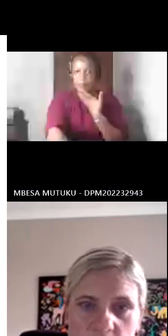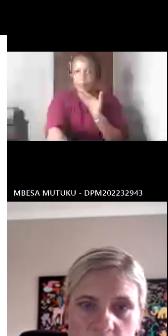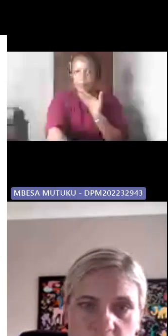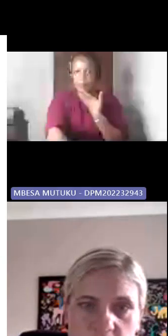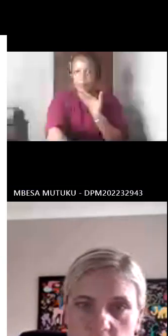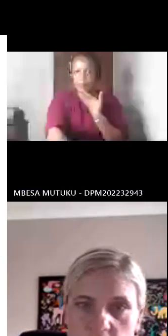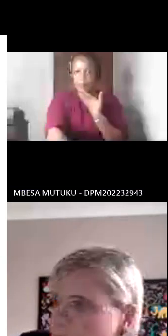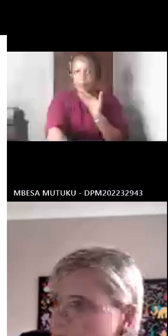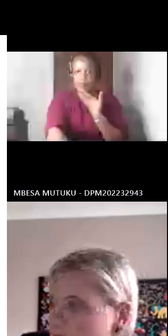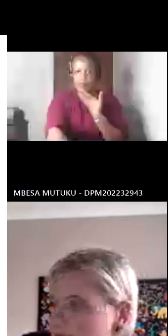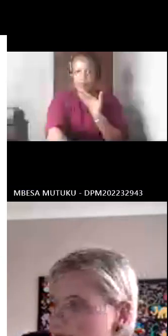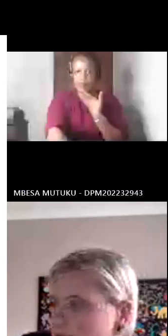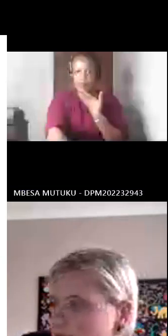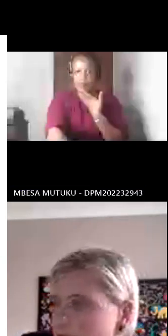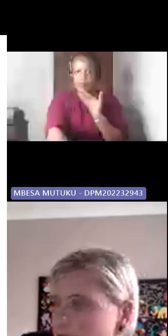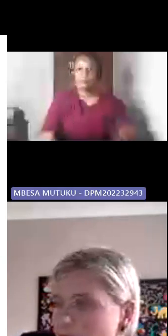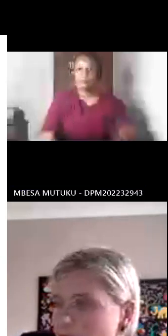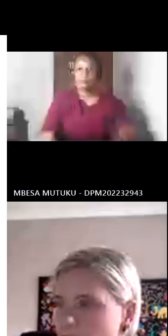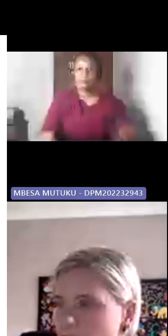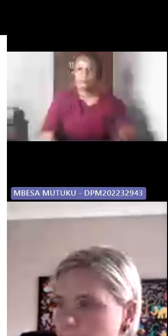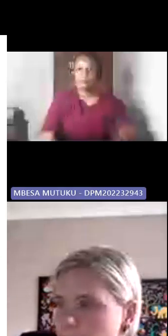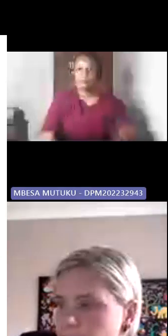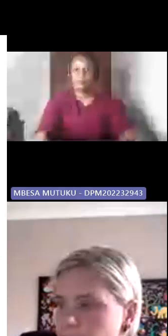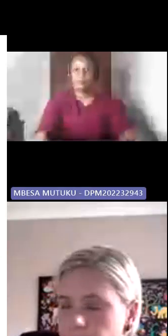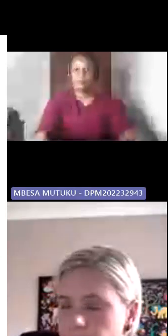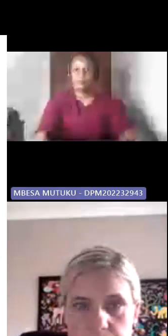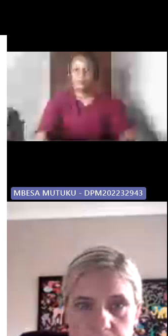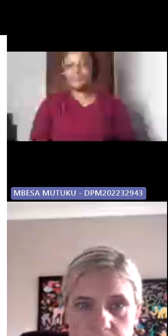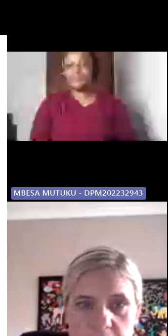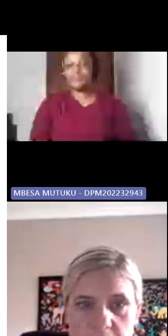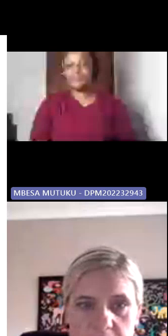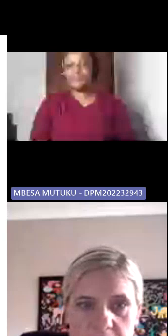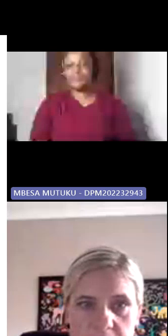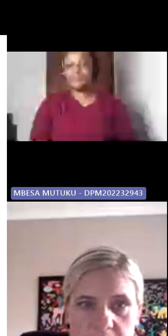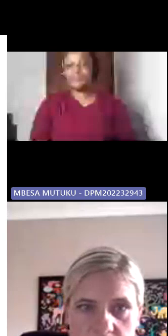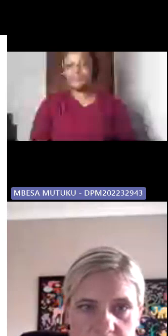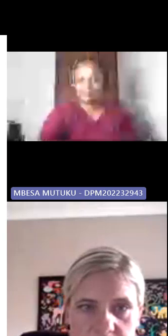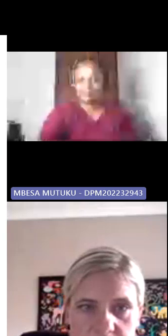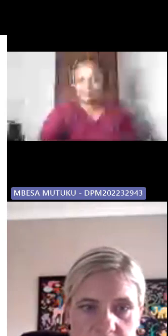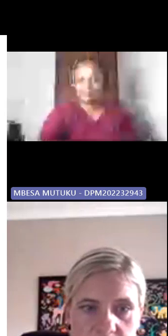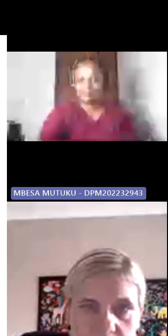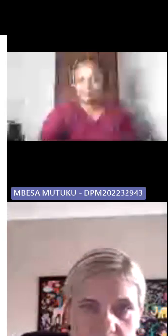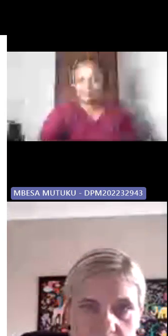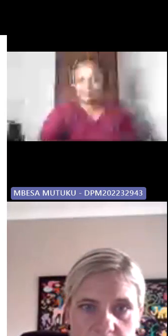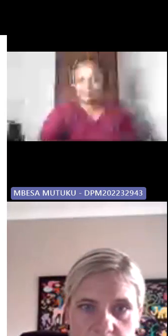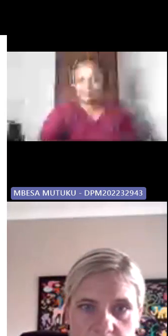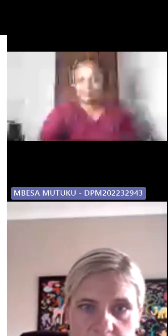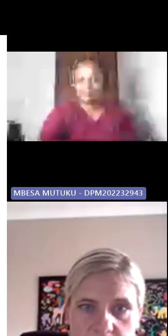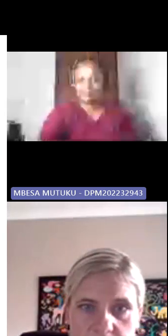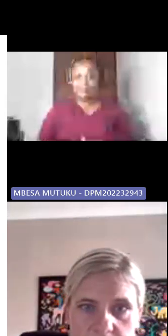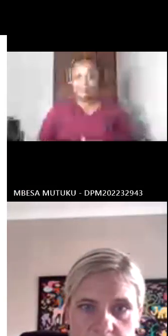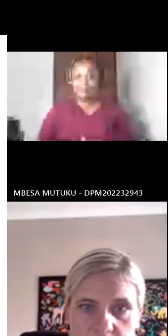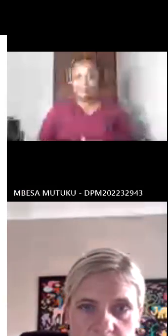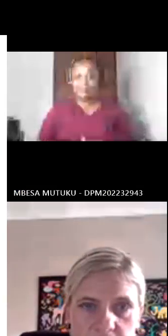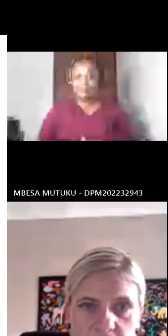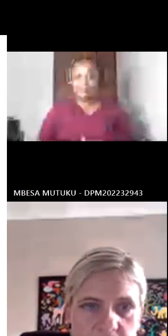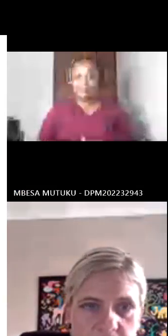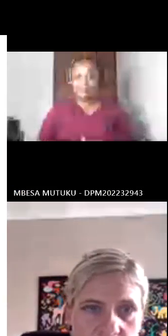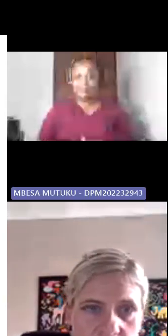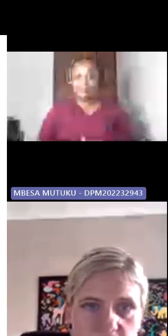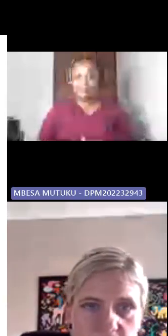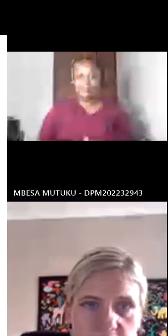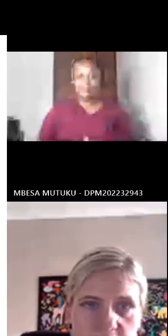to maybe move your computer just to closer to me. yes, And now?